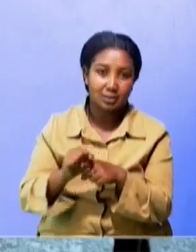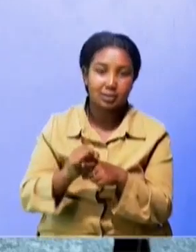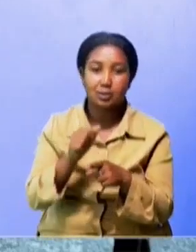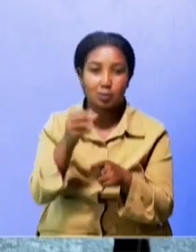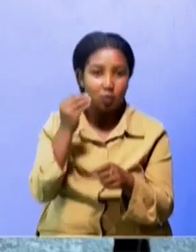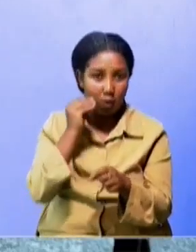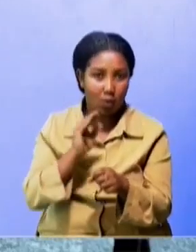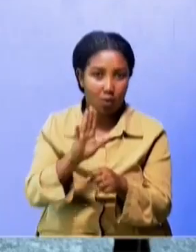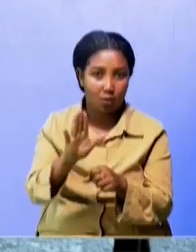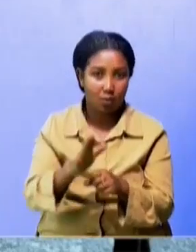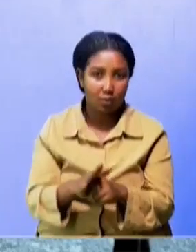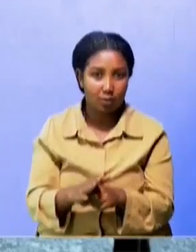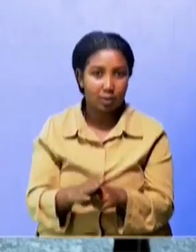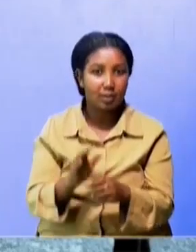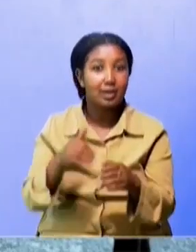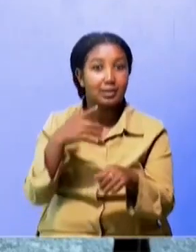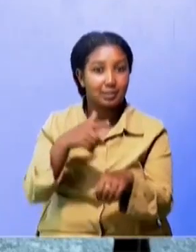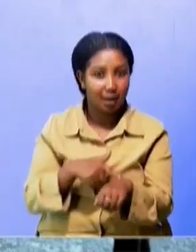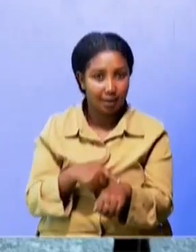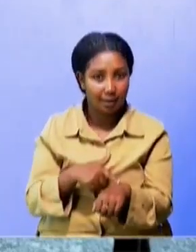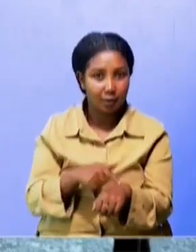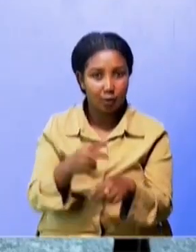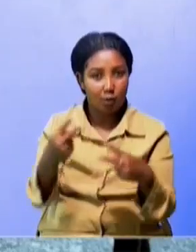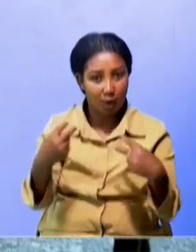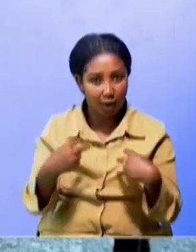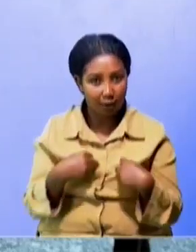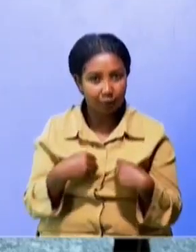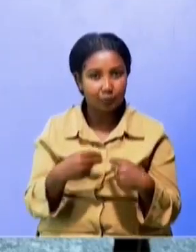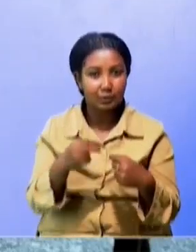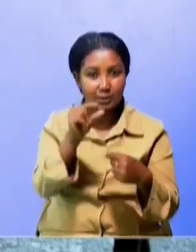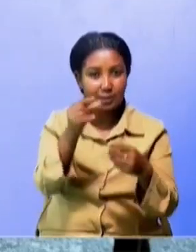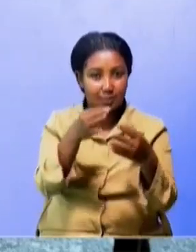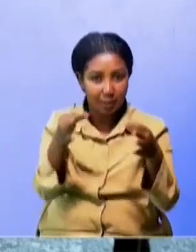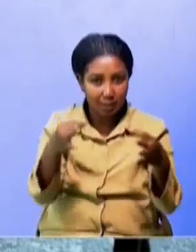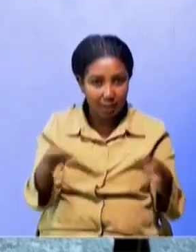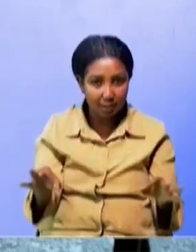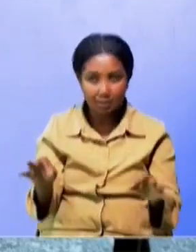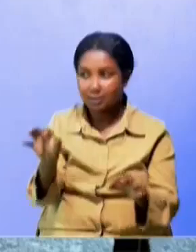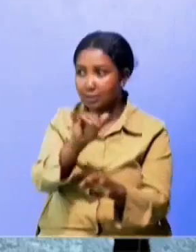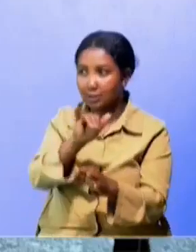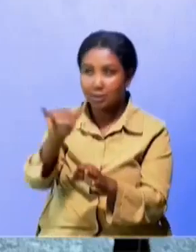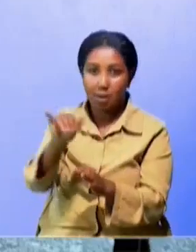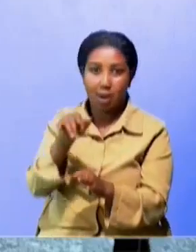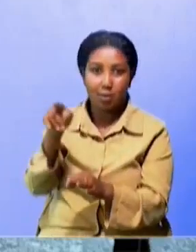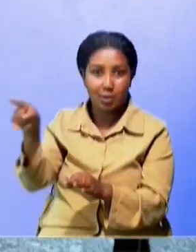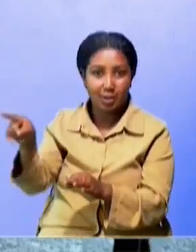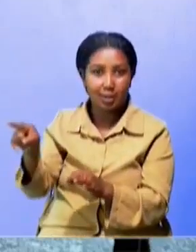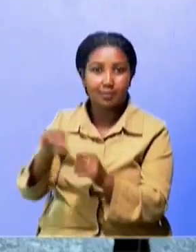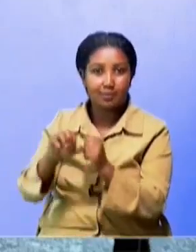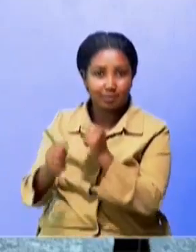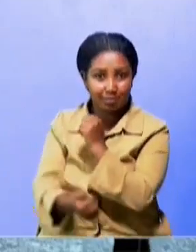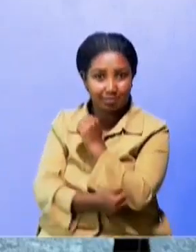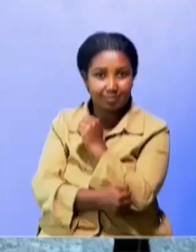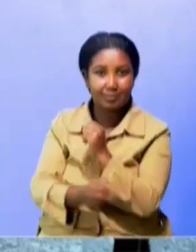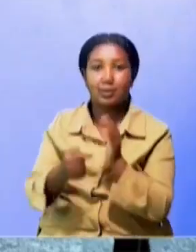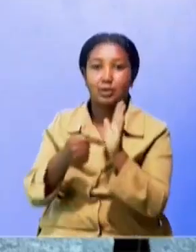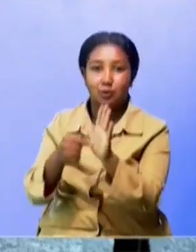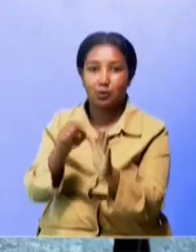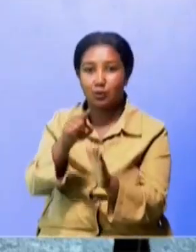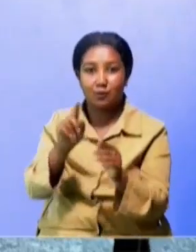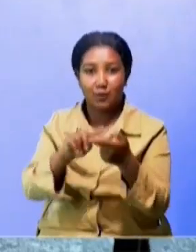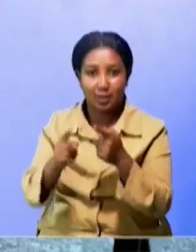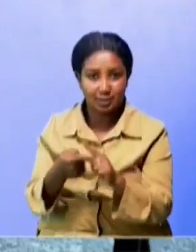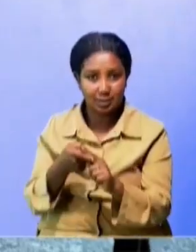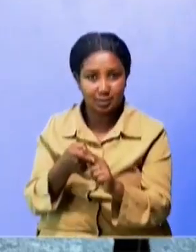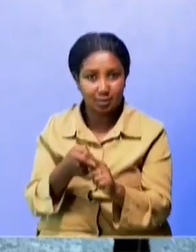home. So next time, you have to make some sentences which is similar with this and then show to your